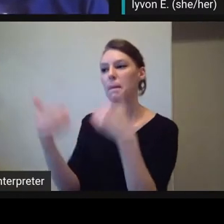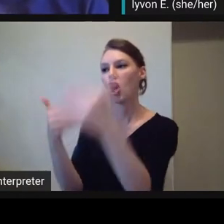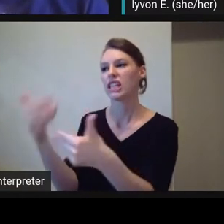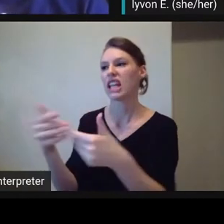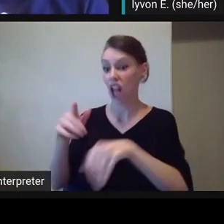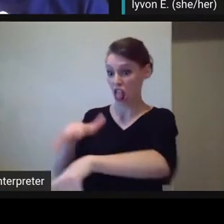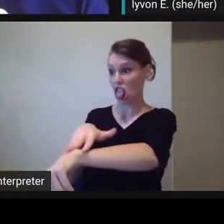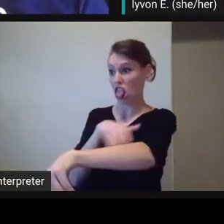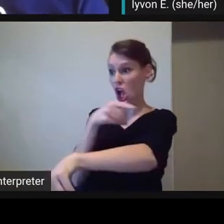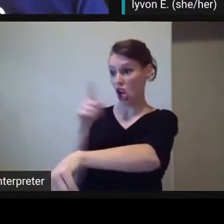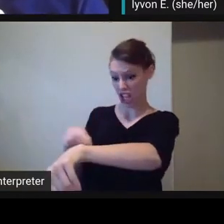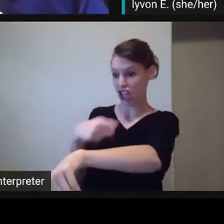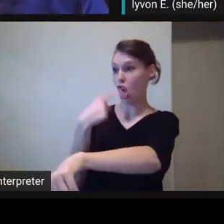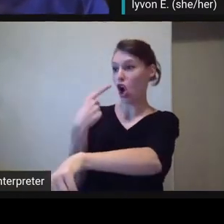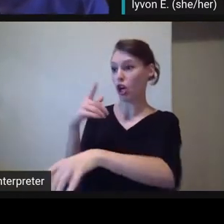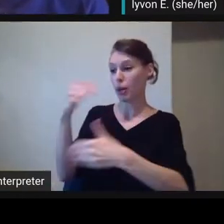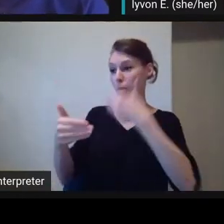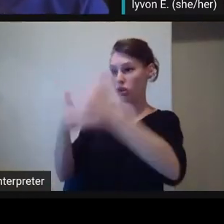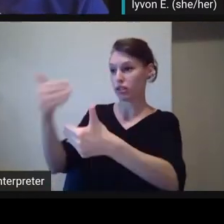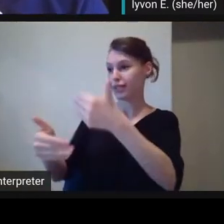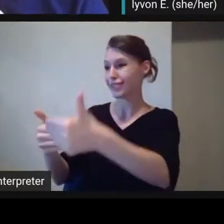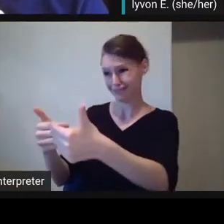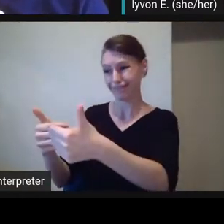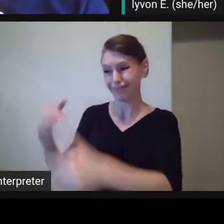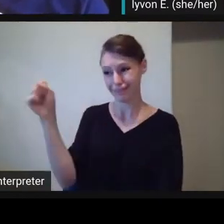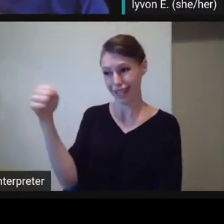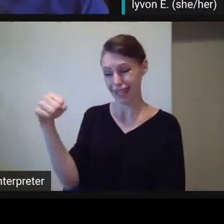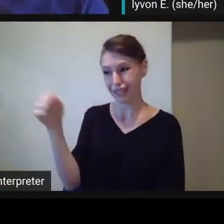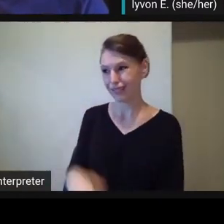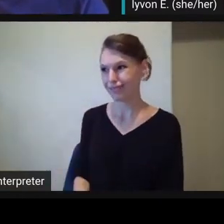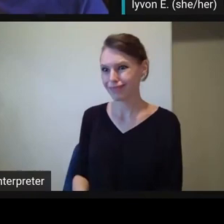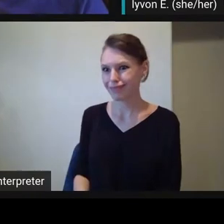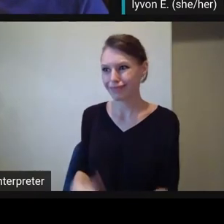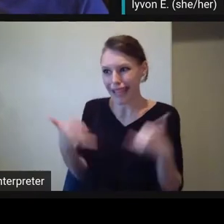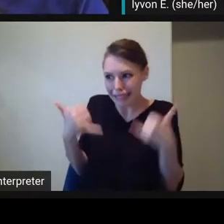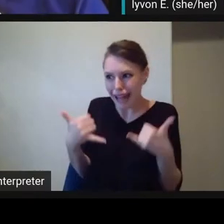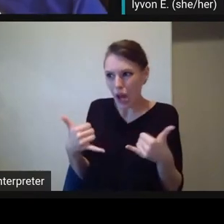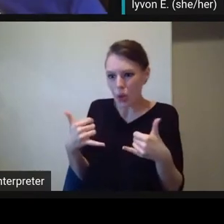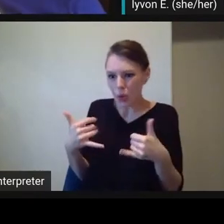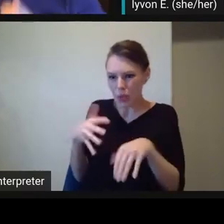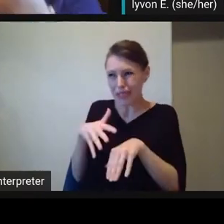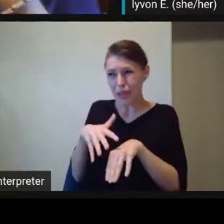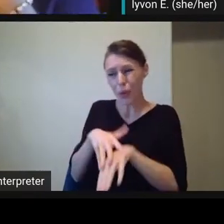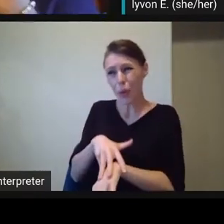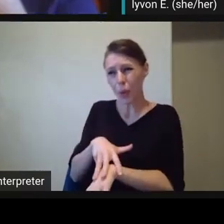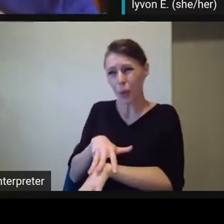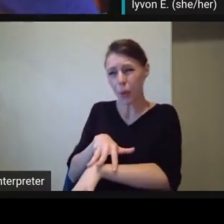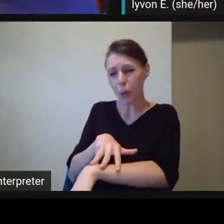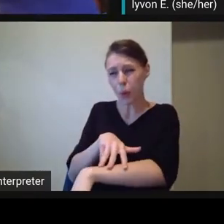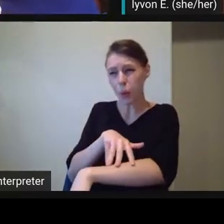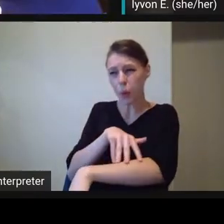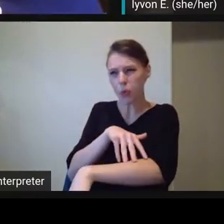longer processes during this time where things are slow. So why not just go slow